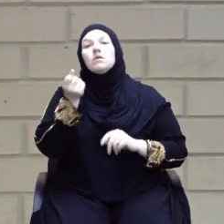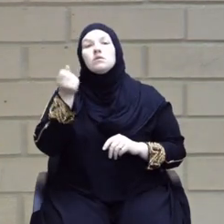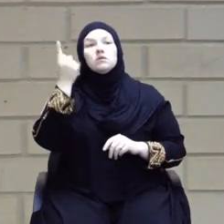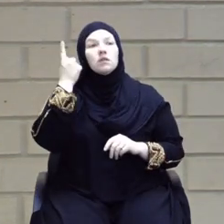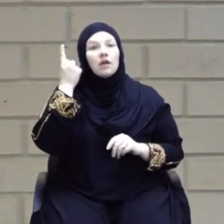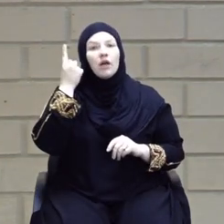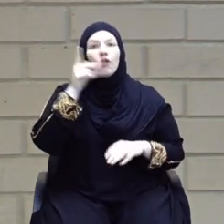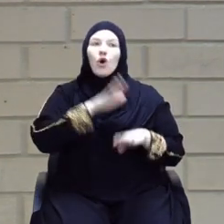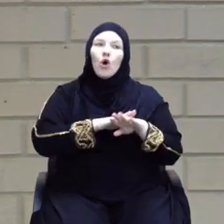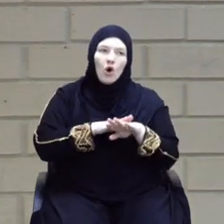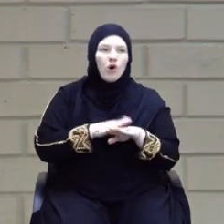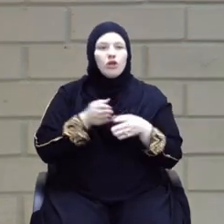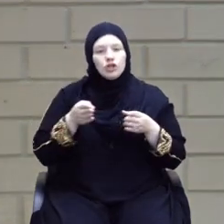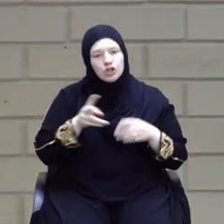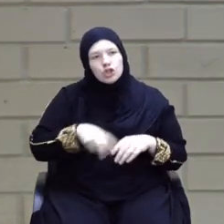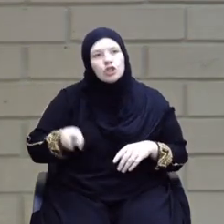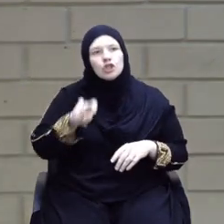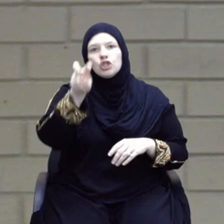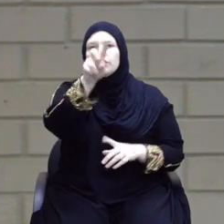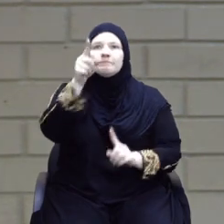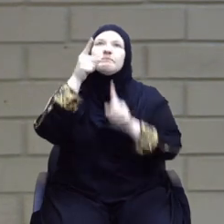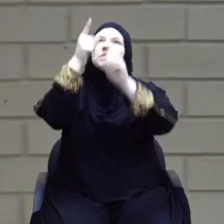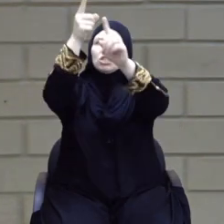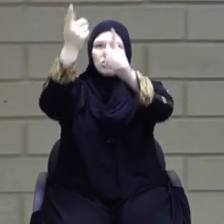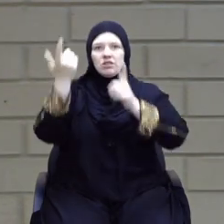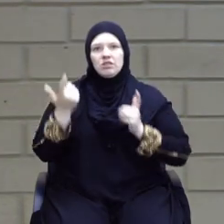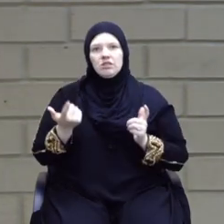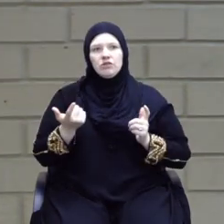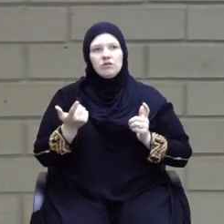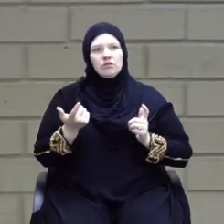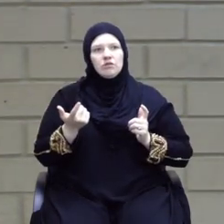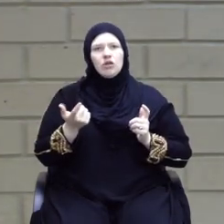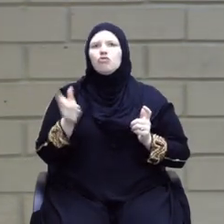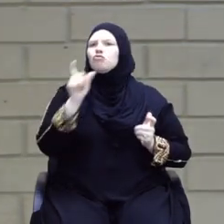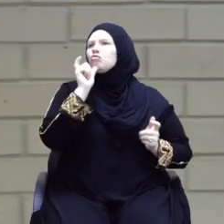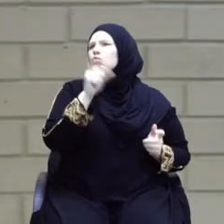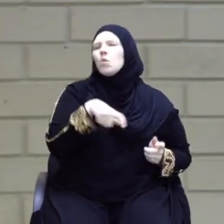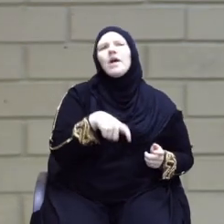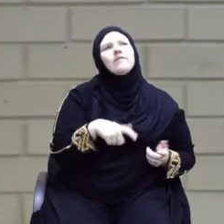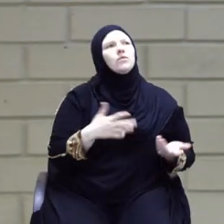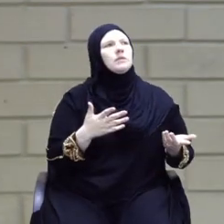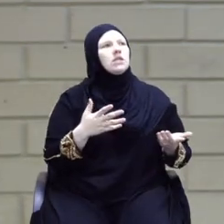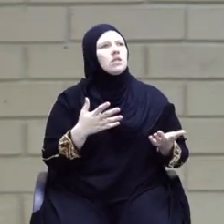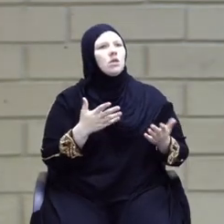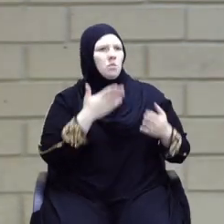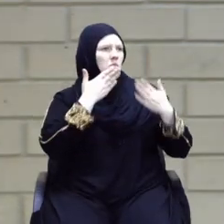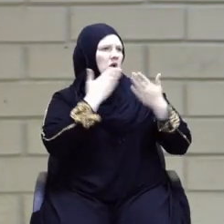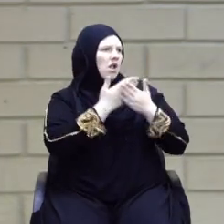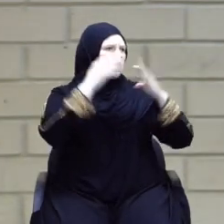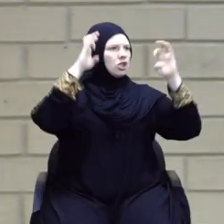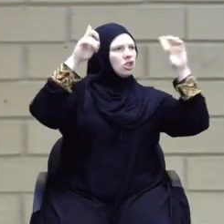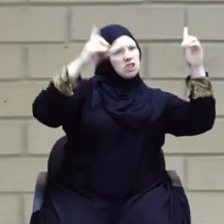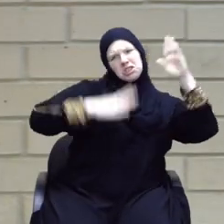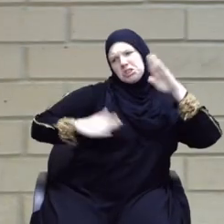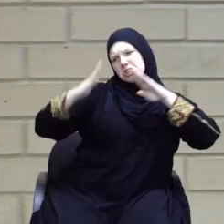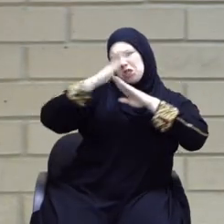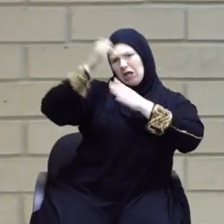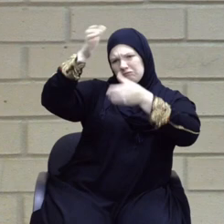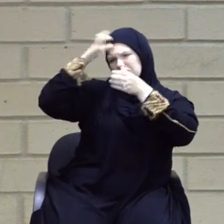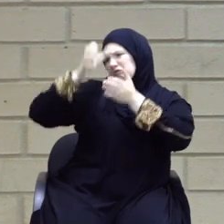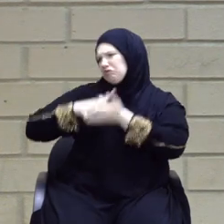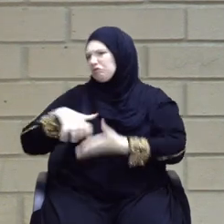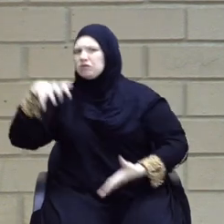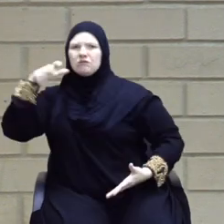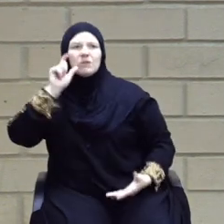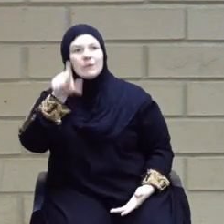mission. You don't have to be very sophisticated, you don't have to be well-educated, you don't have to be rich to be